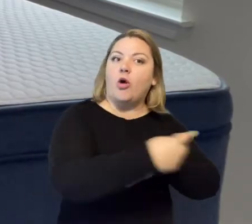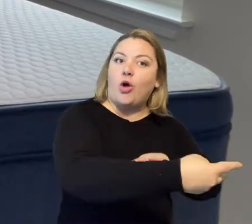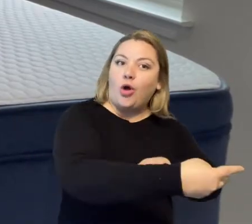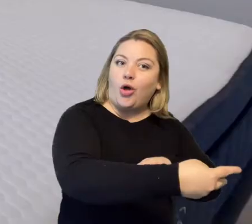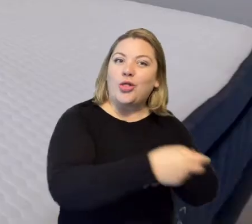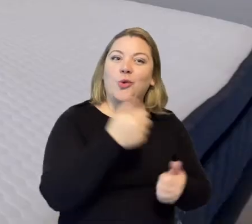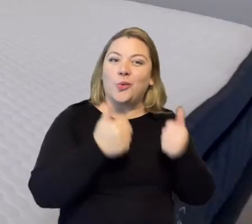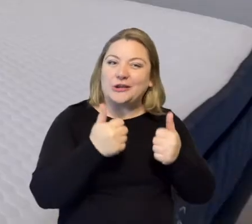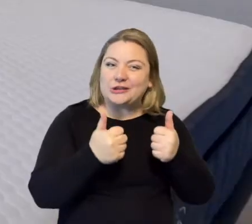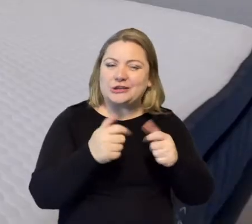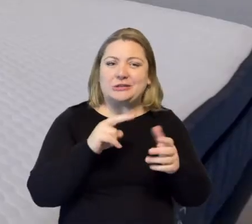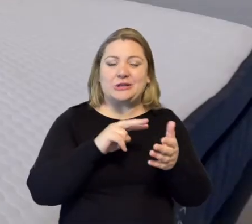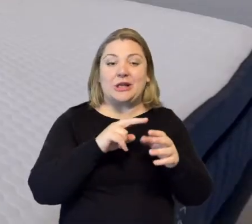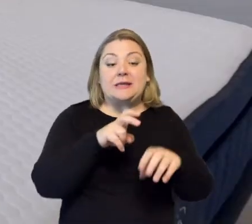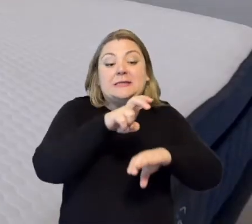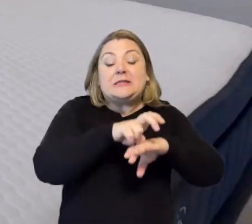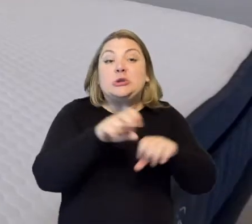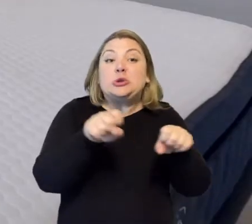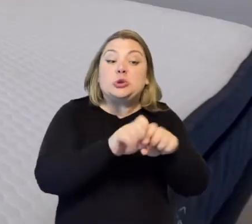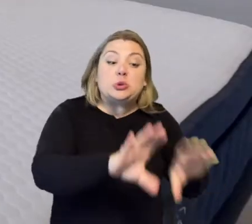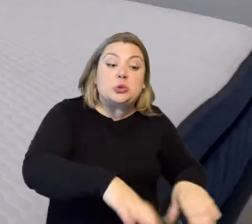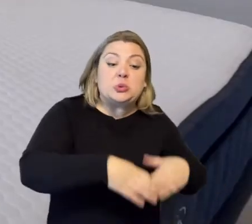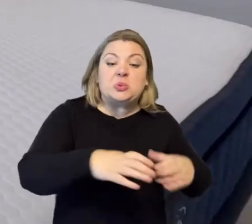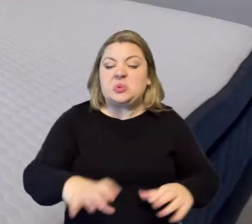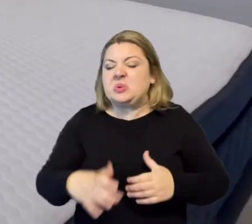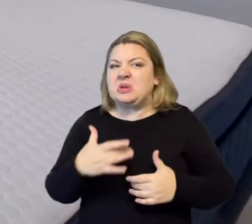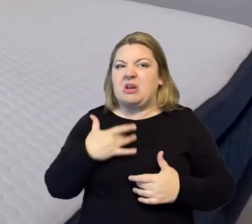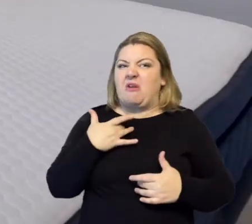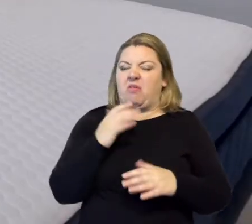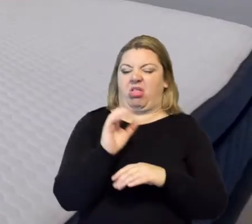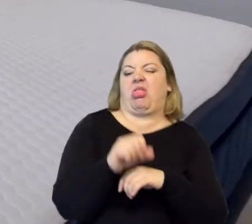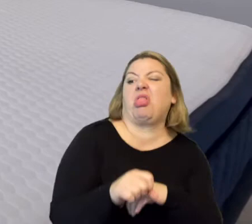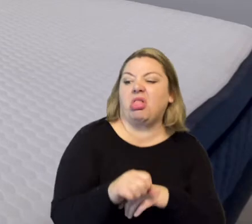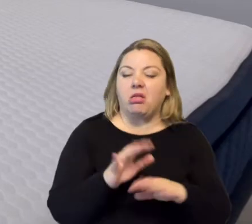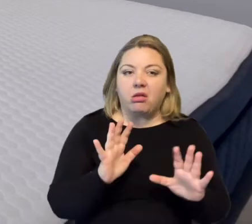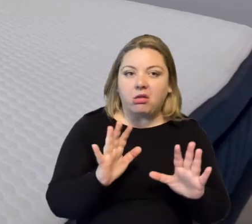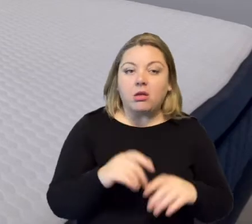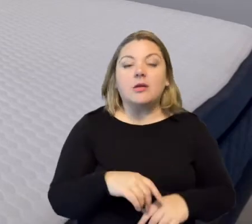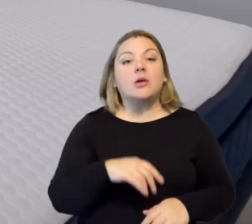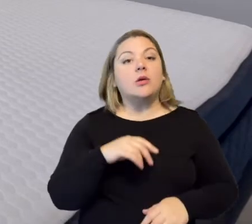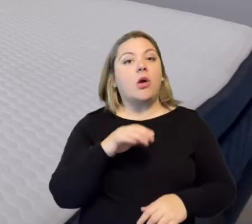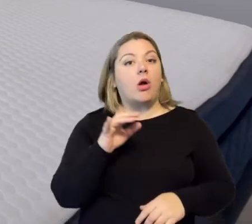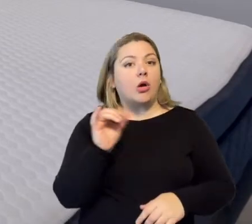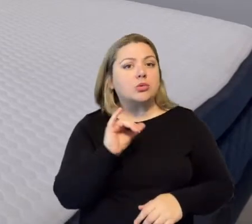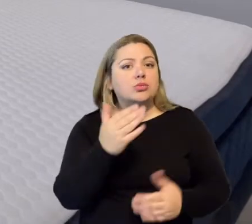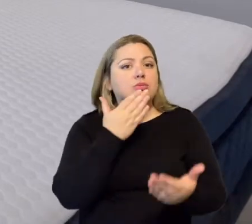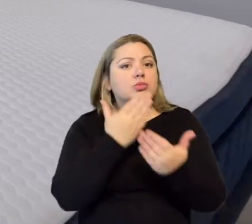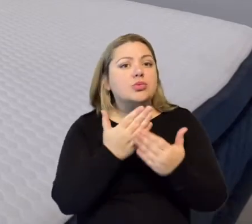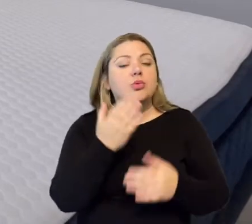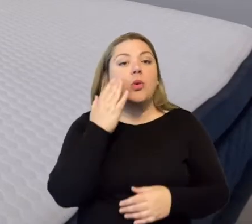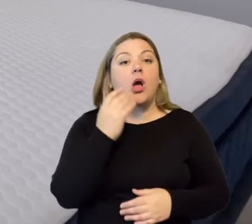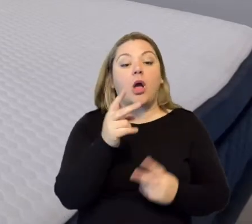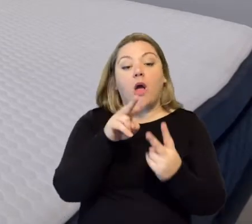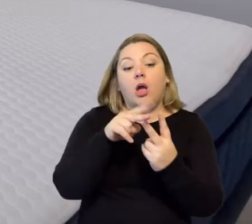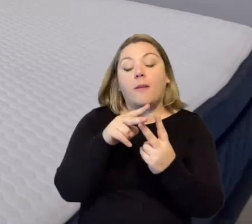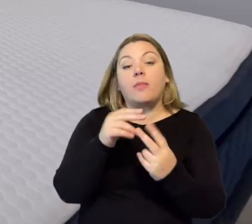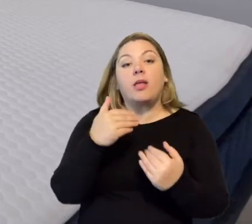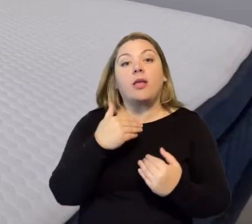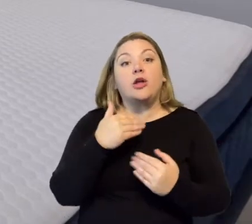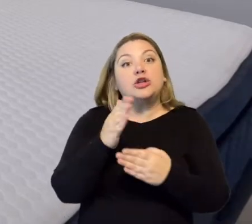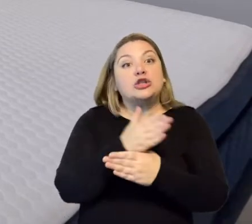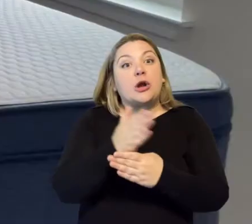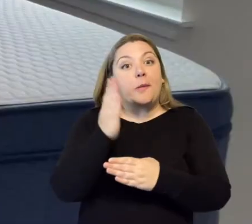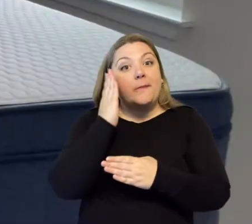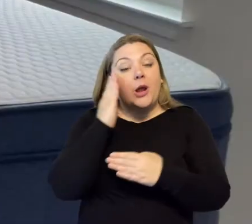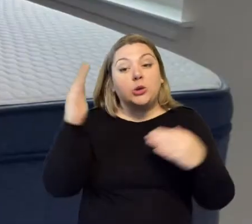comfortably to put your shoes on or lay on the edge of the bed. This is really important for couples who are sharing a smaller mattress.